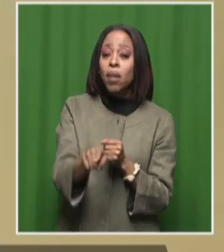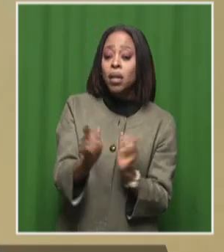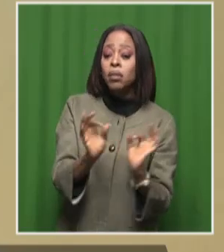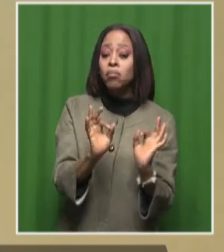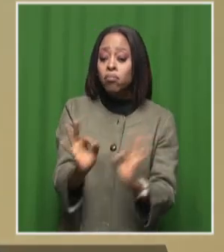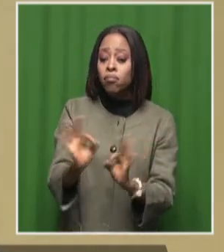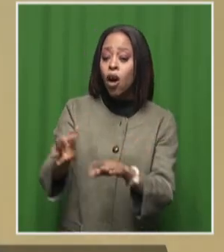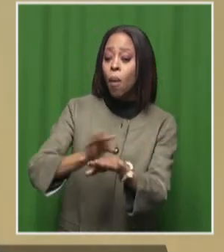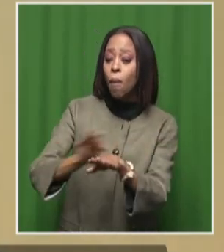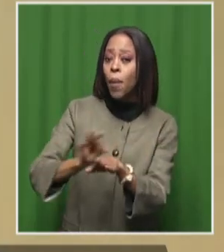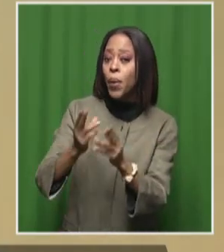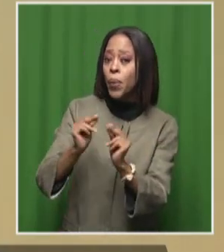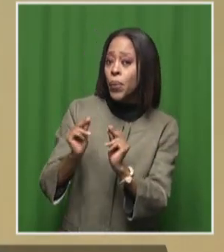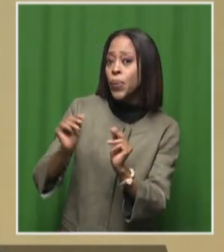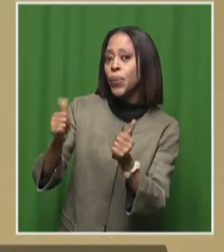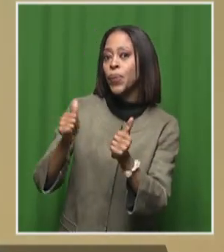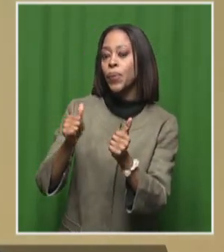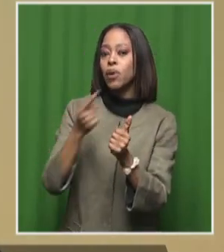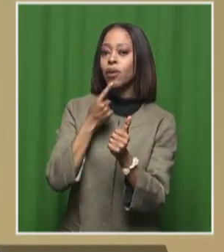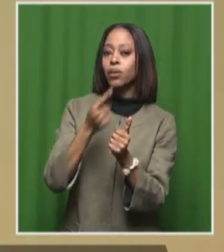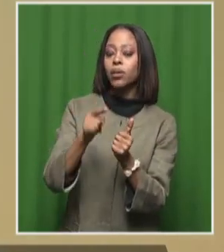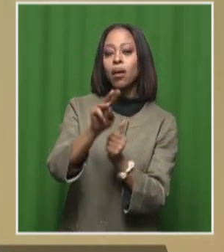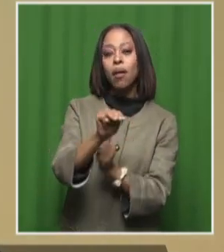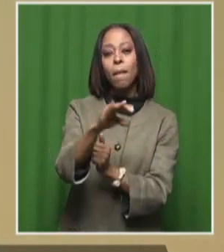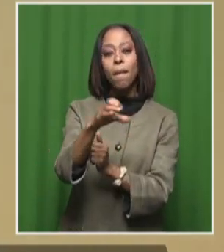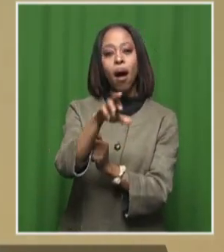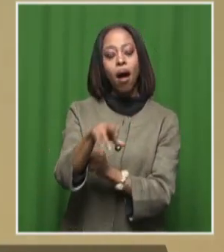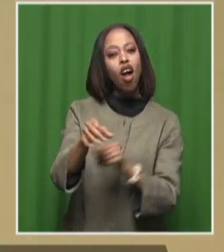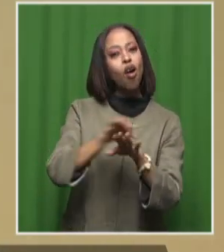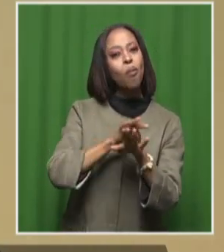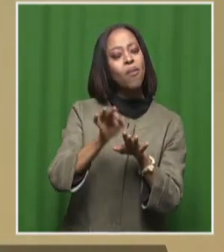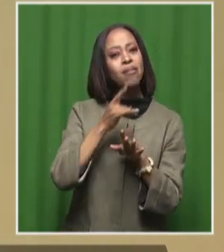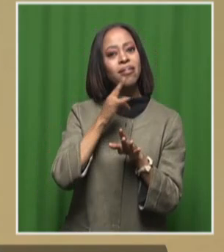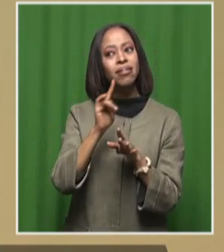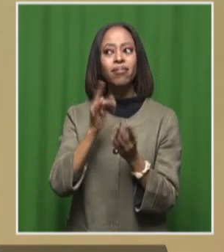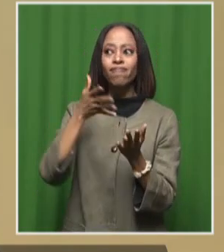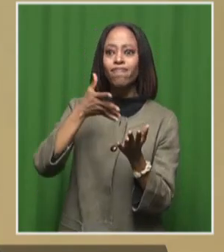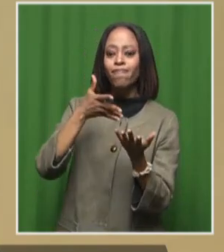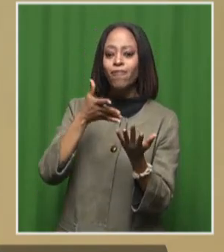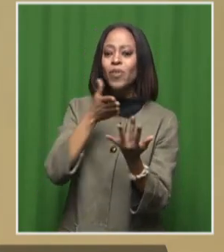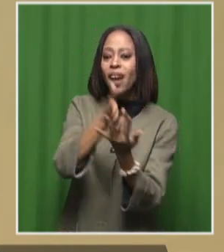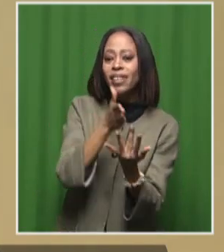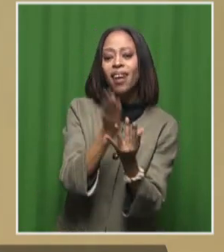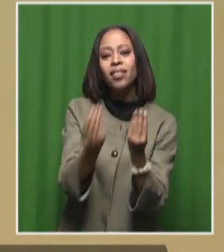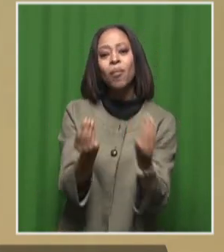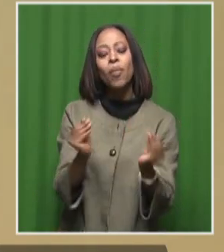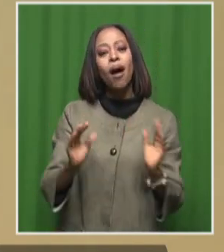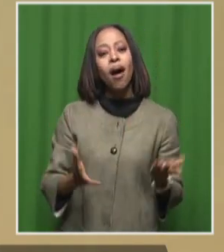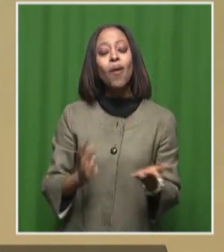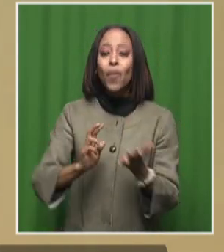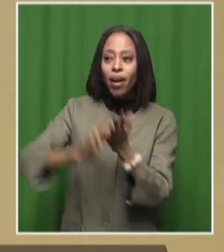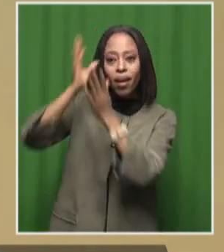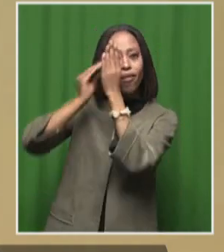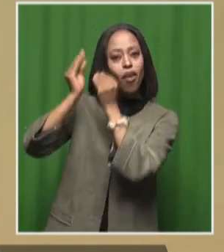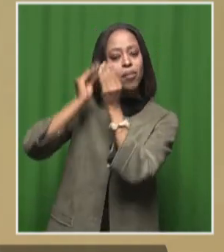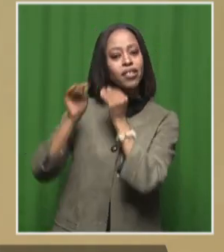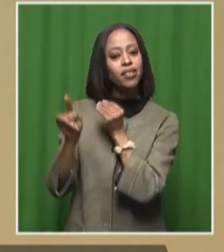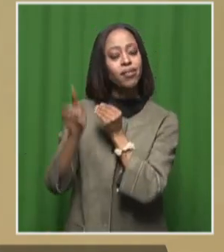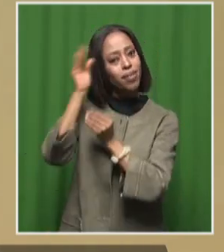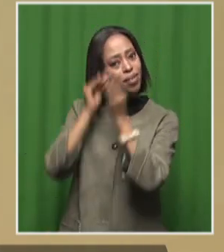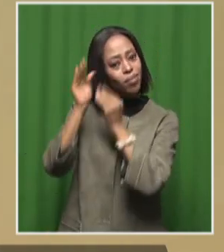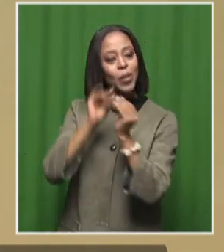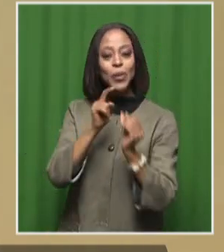planning, what we call micro plans on how to reach these children. We need data, and this data